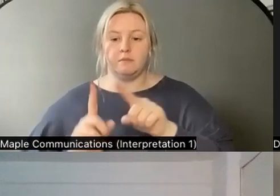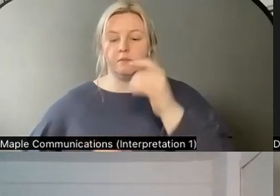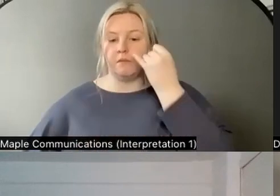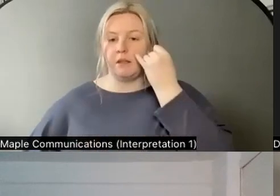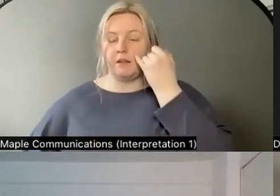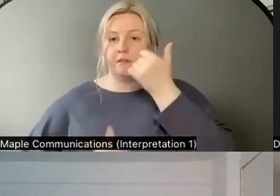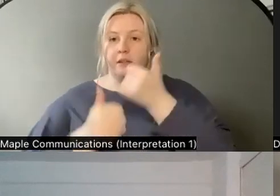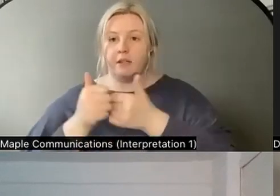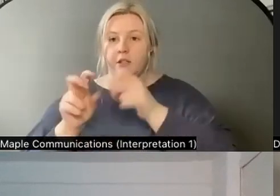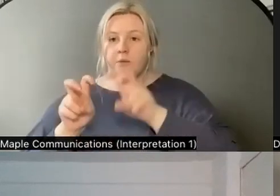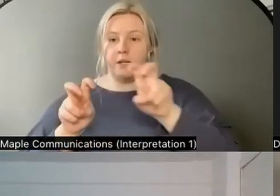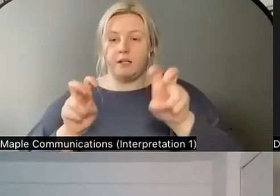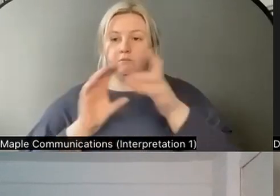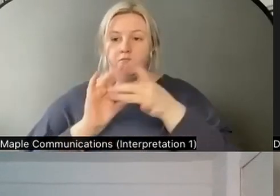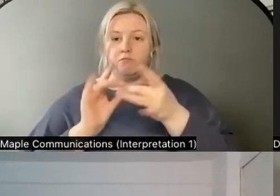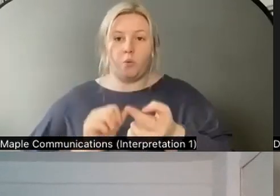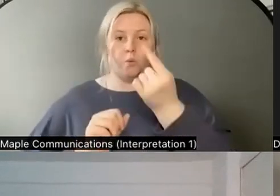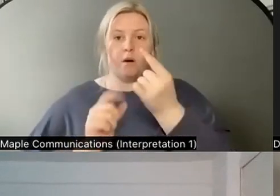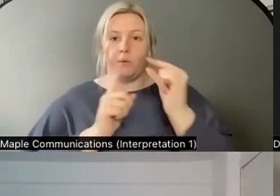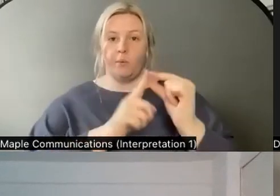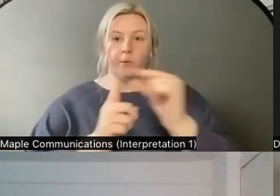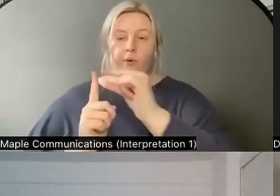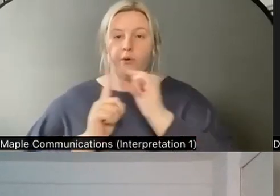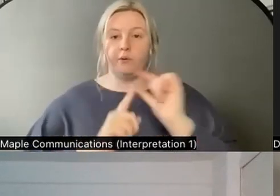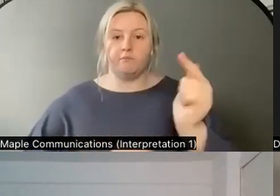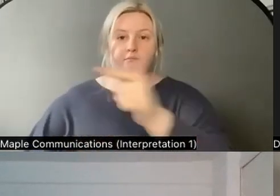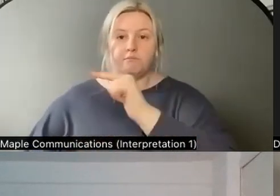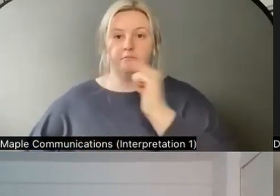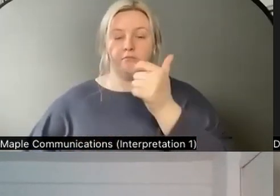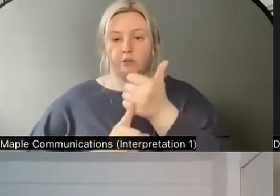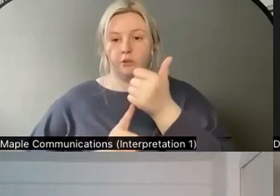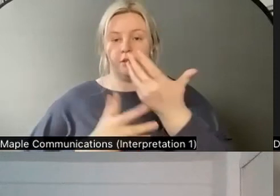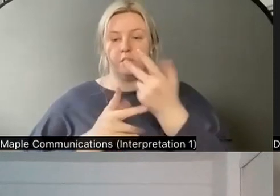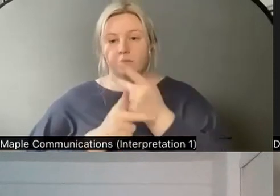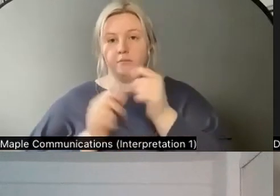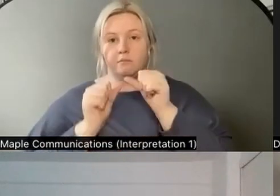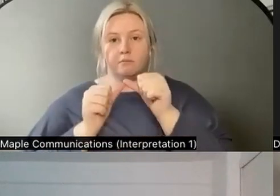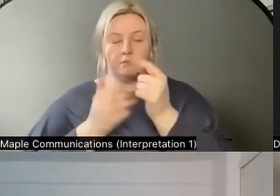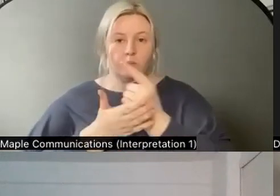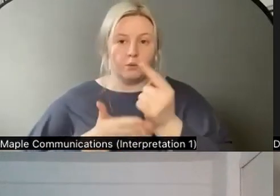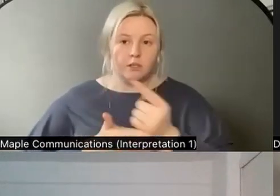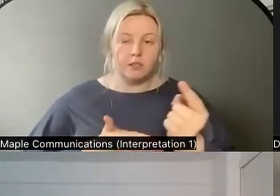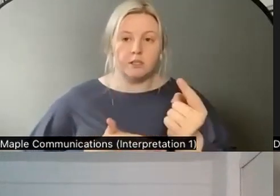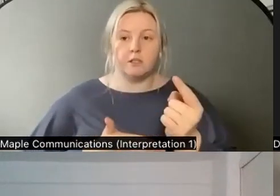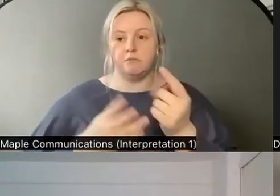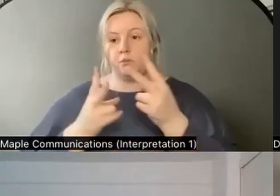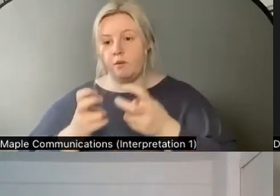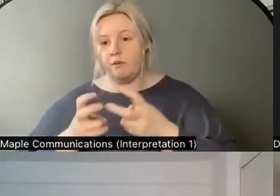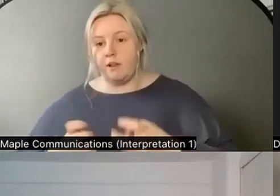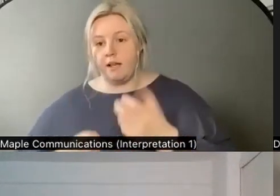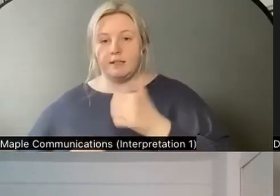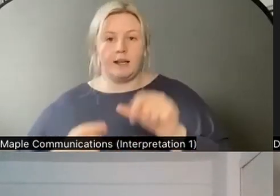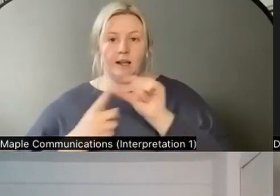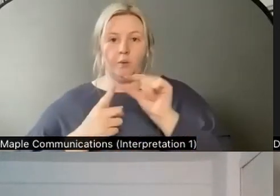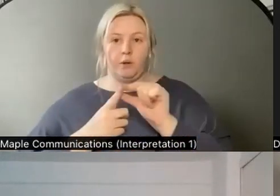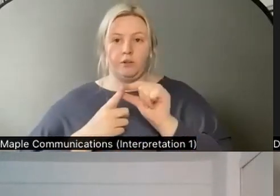wants to share one word that you want to carry through the week, that you want people to reflect on, any word,